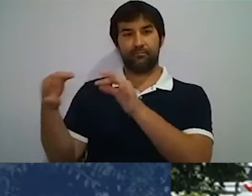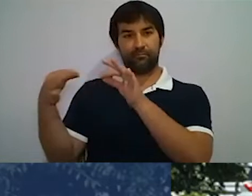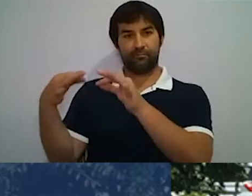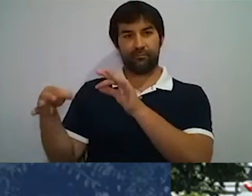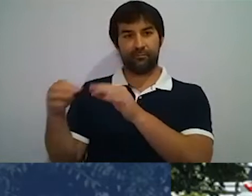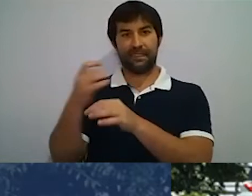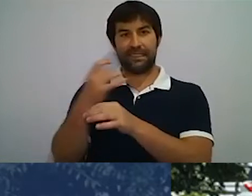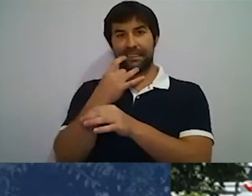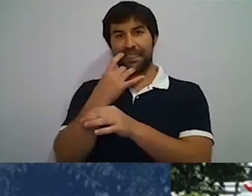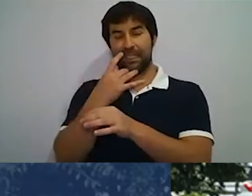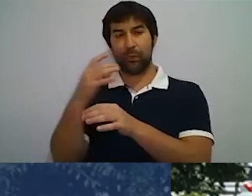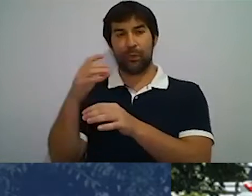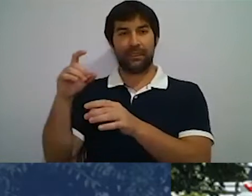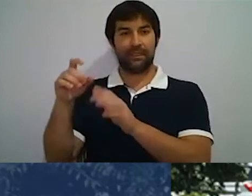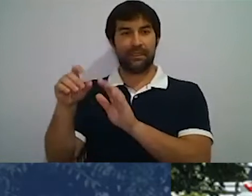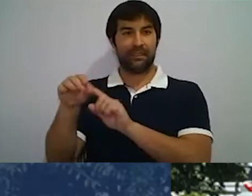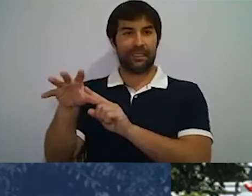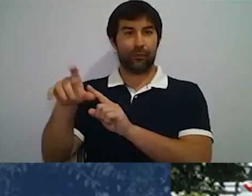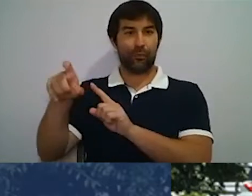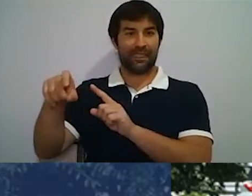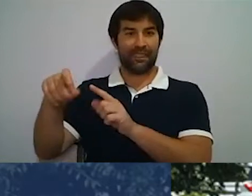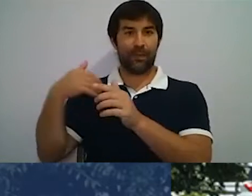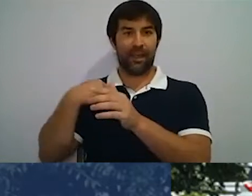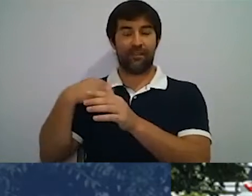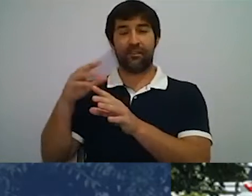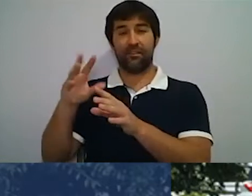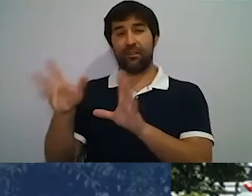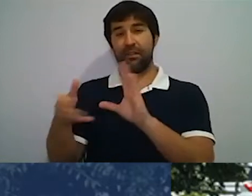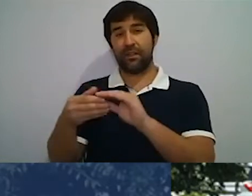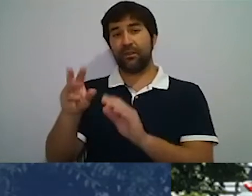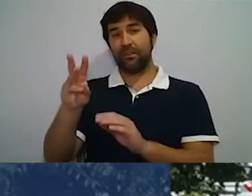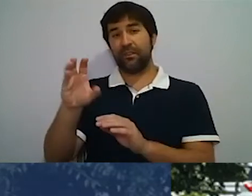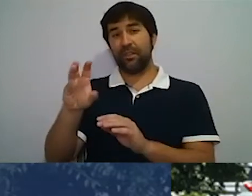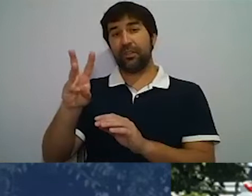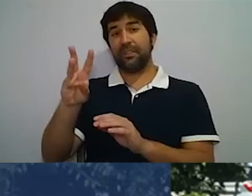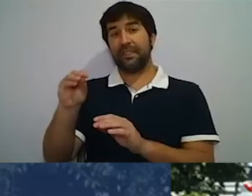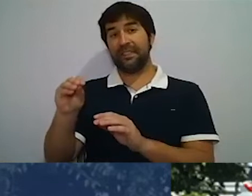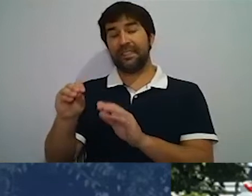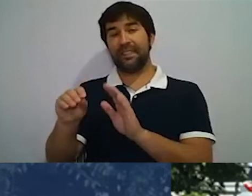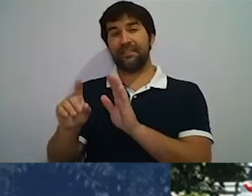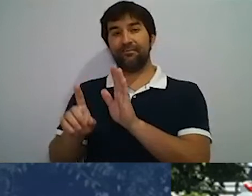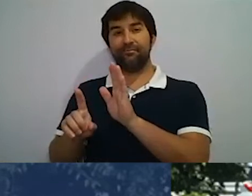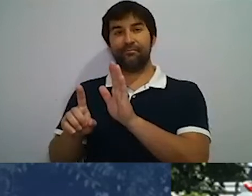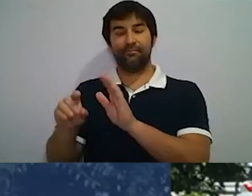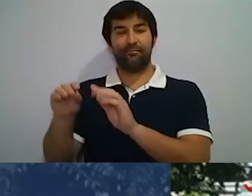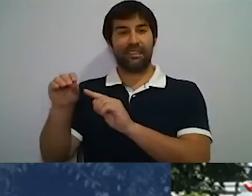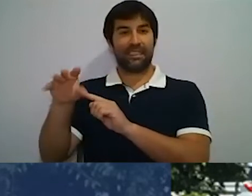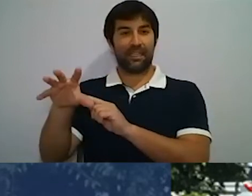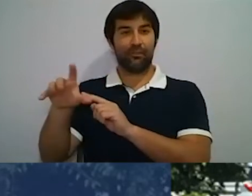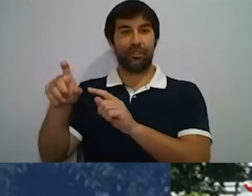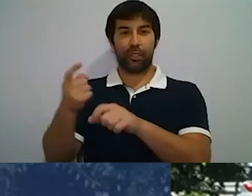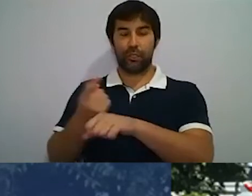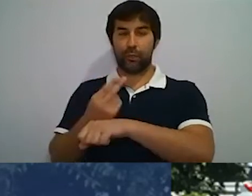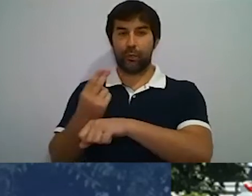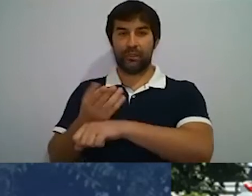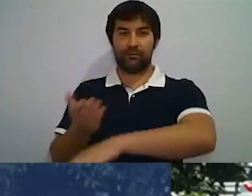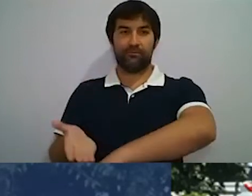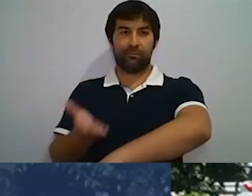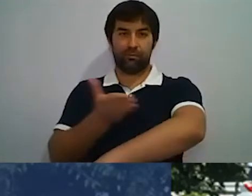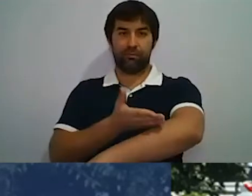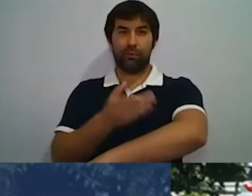scoring categories that are mandated by city code. If you want to find out more information about that, you can check out chapter 218 of city